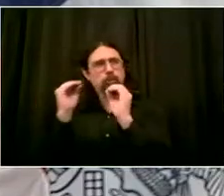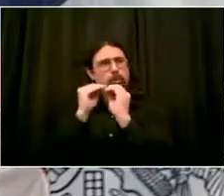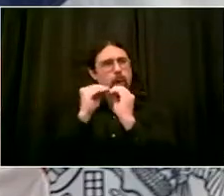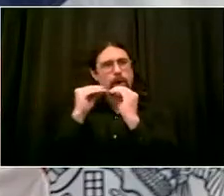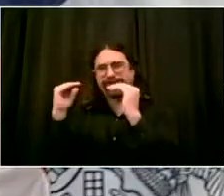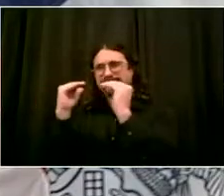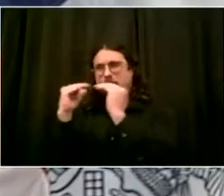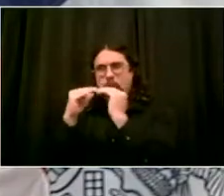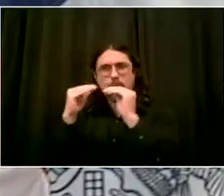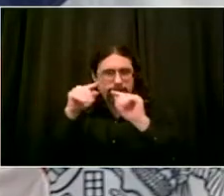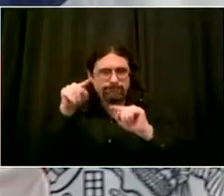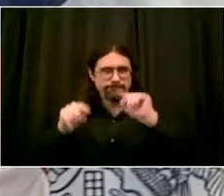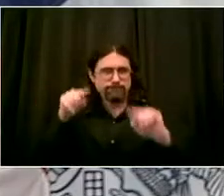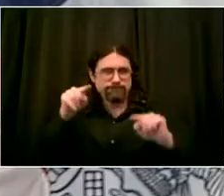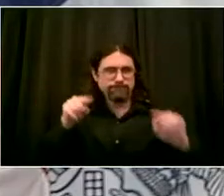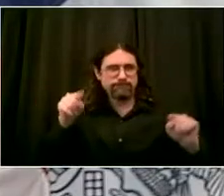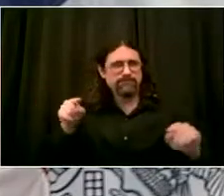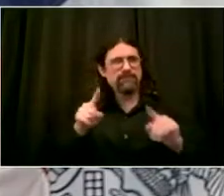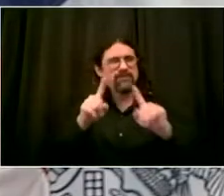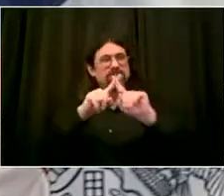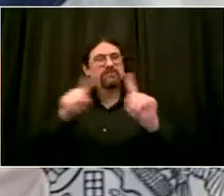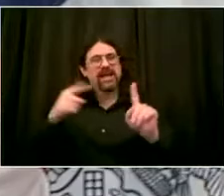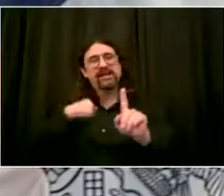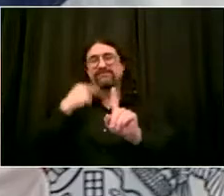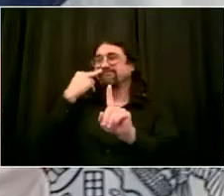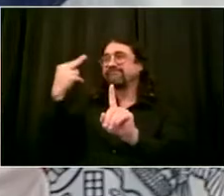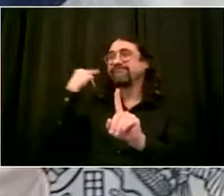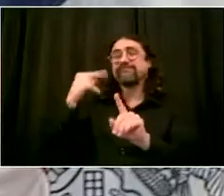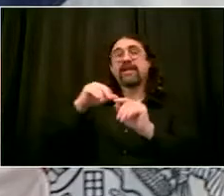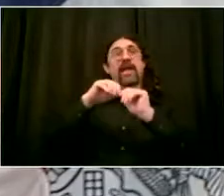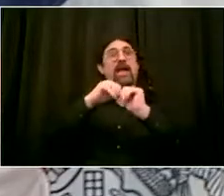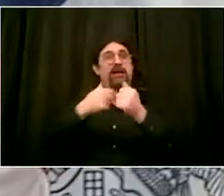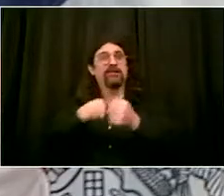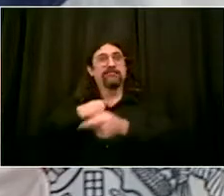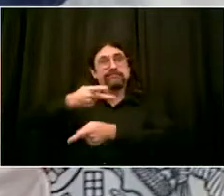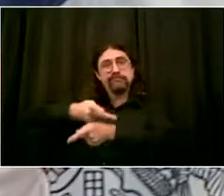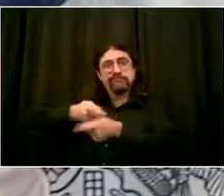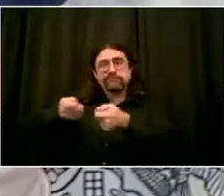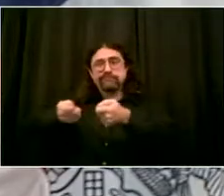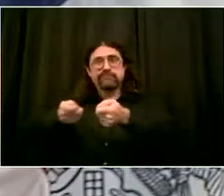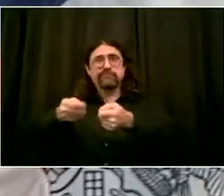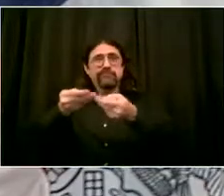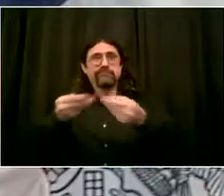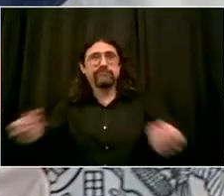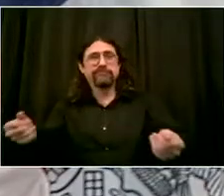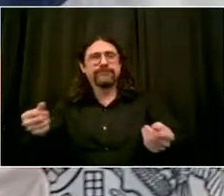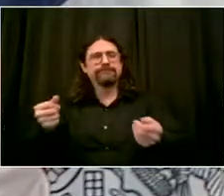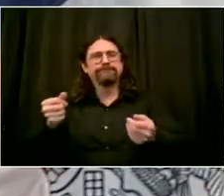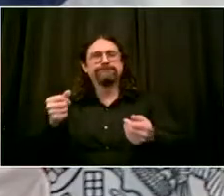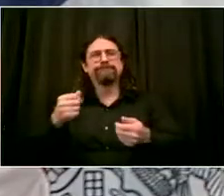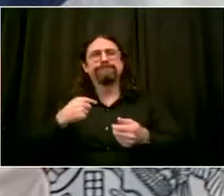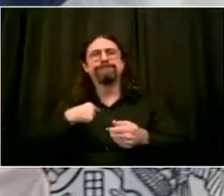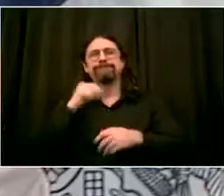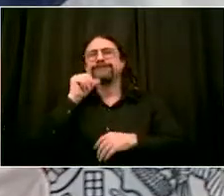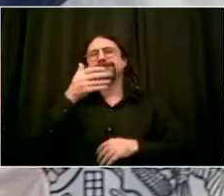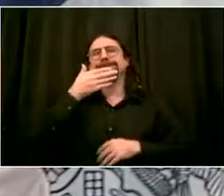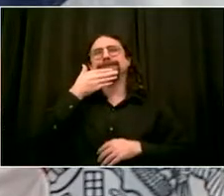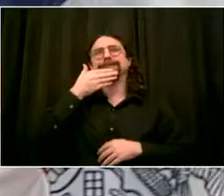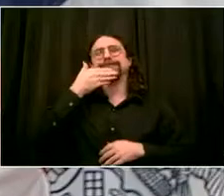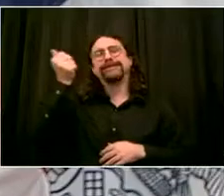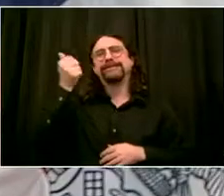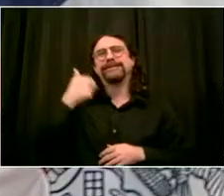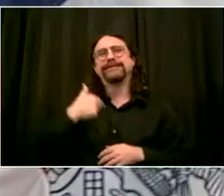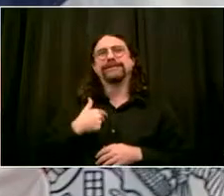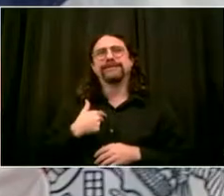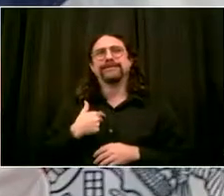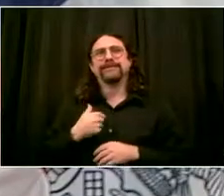Asian-American Community uh who felt that the specialized high school Vision was meant to exclude them it was not